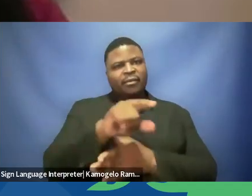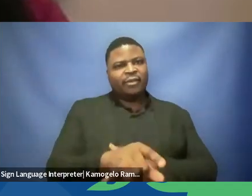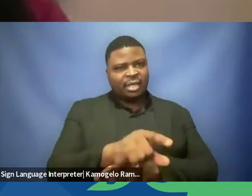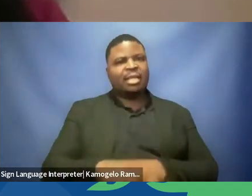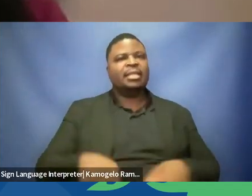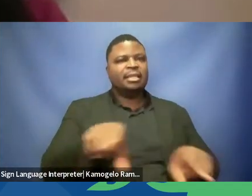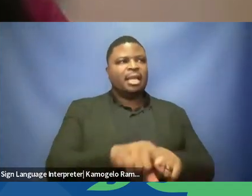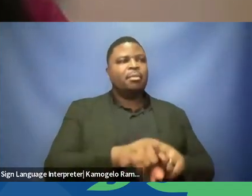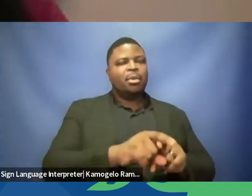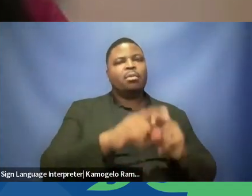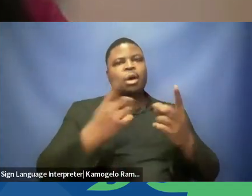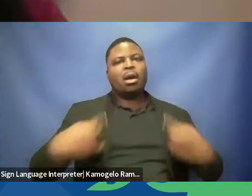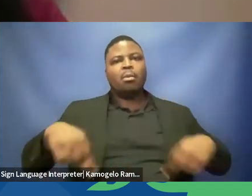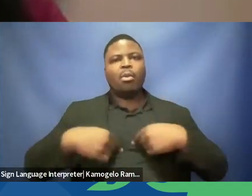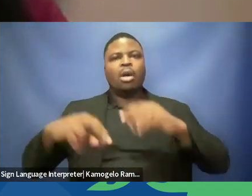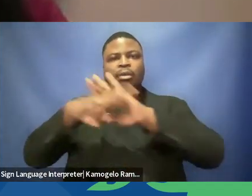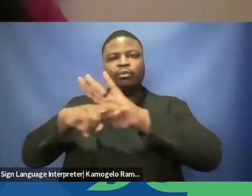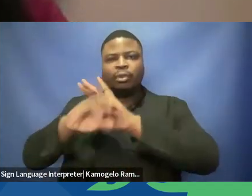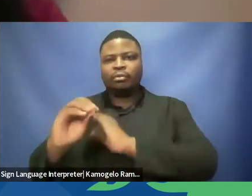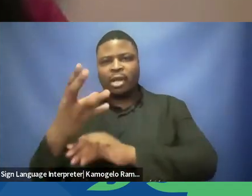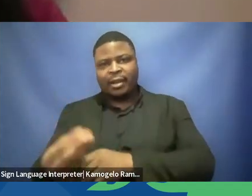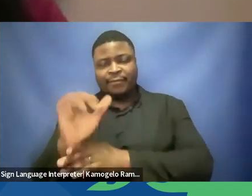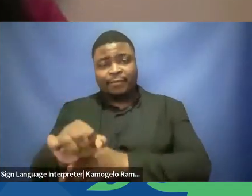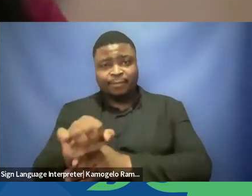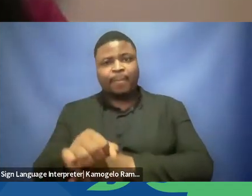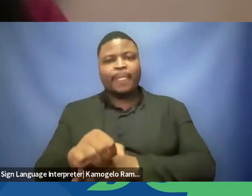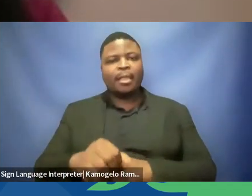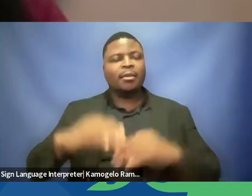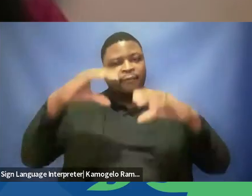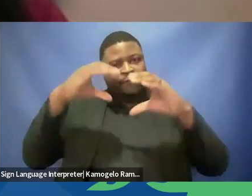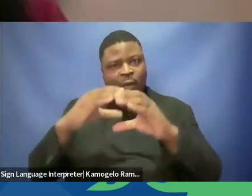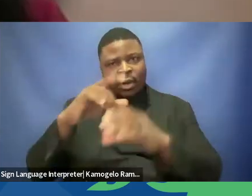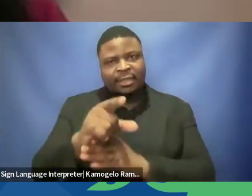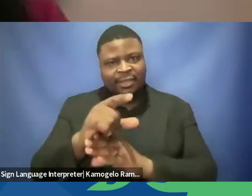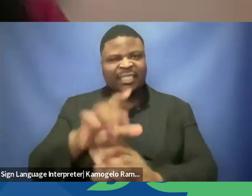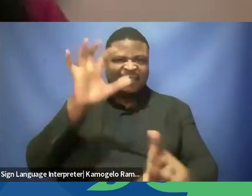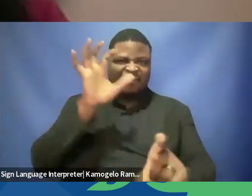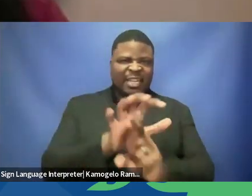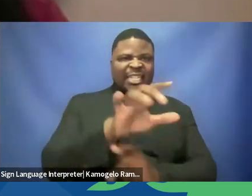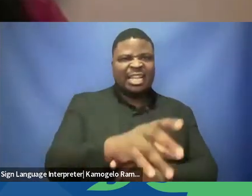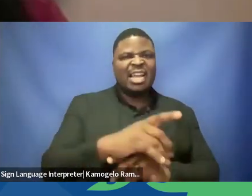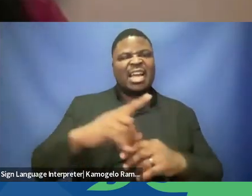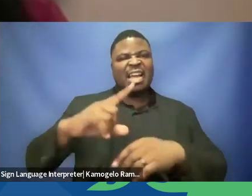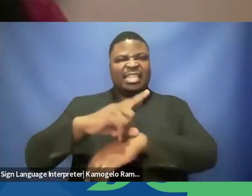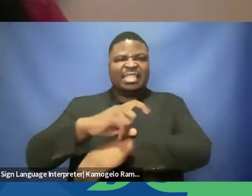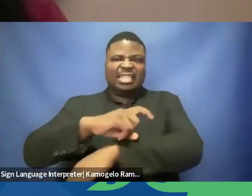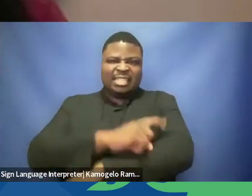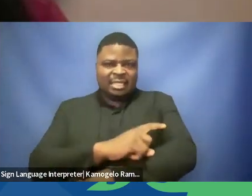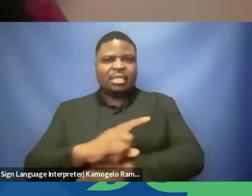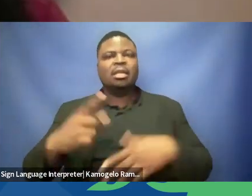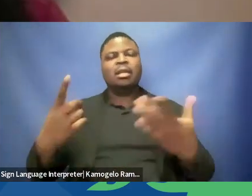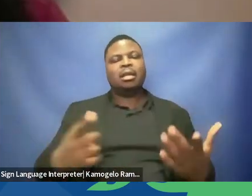region. His work focuses on the intersections between infectious diseases, determinants of health and